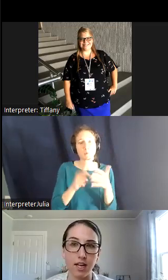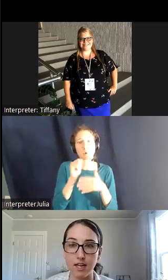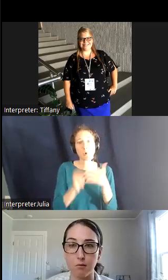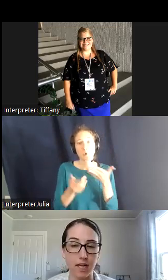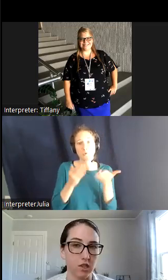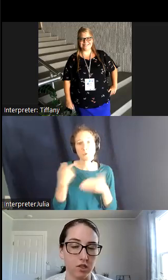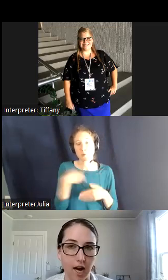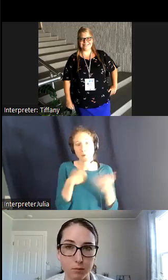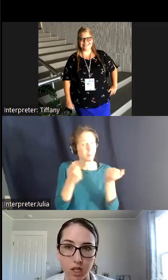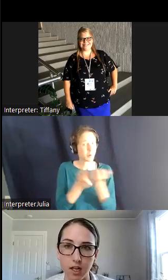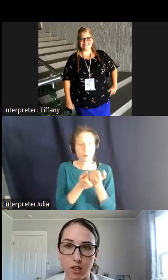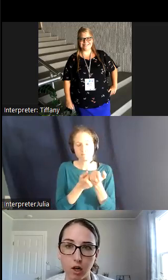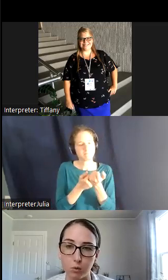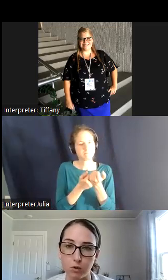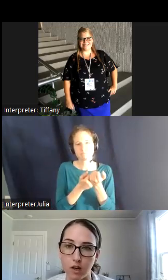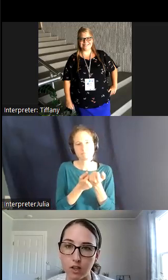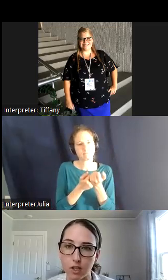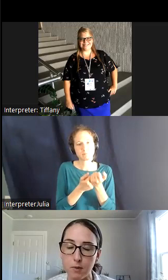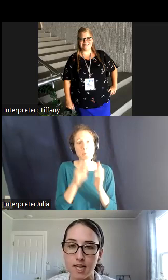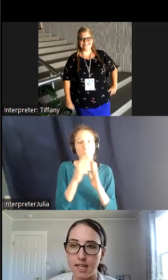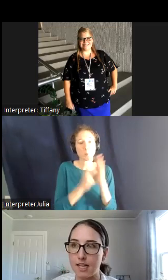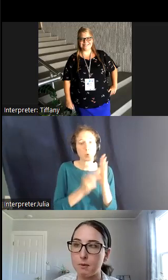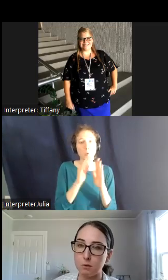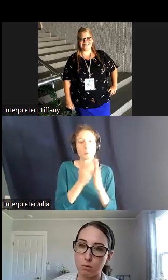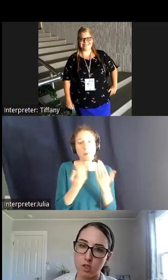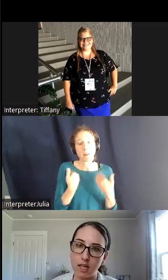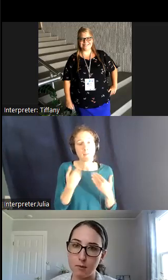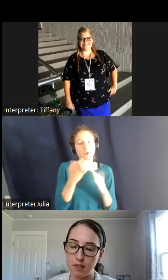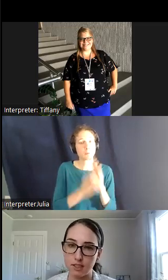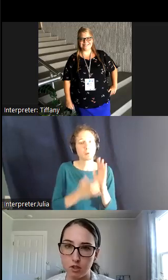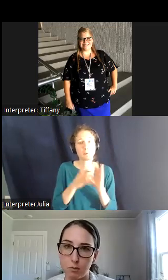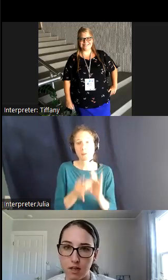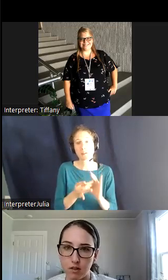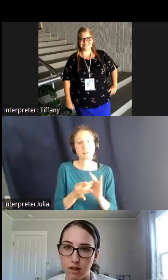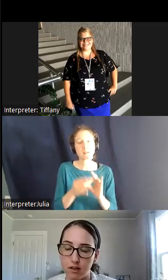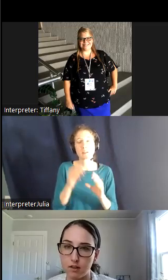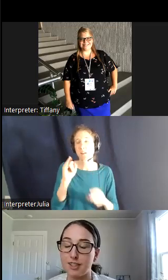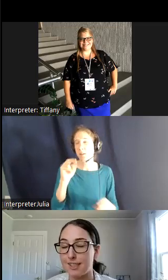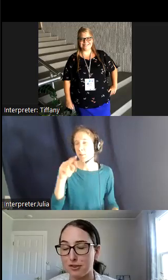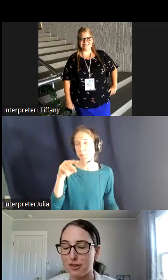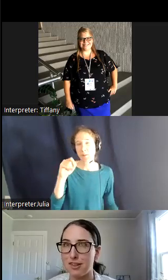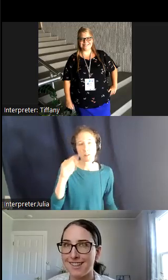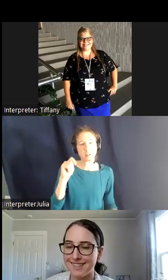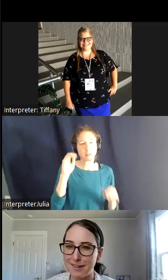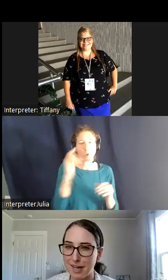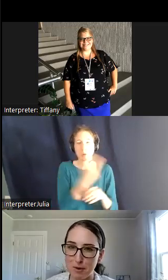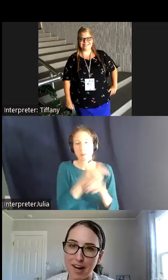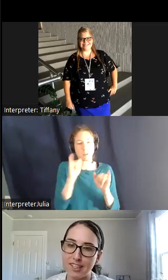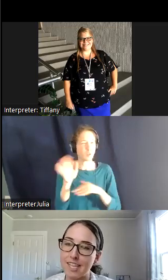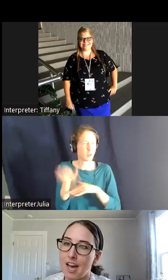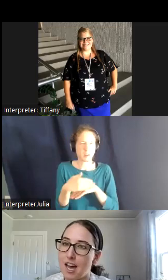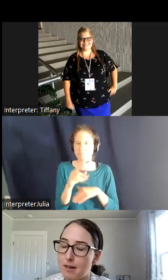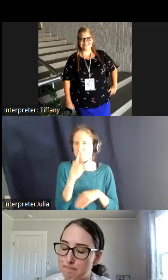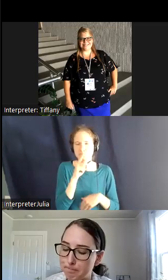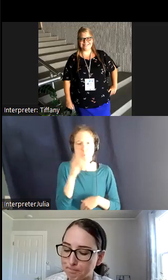There's not an inpatient chapter in our rule volume. And that's because when we're talking about essential behavioral health or essential safety net